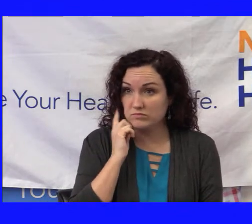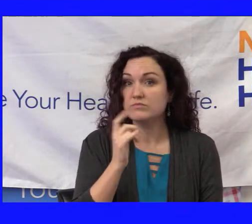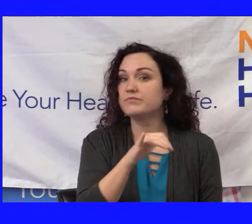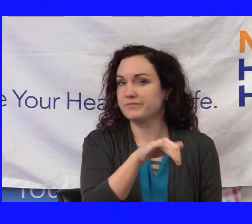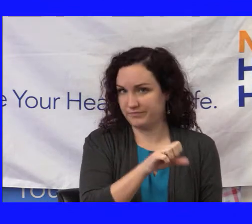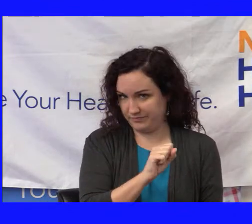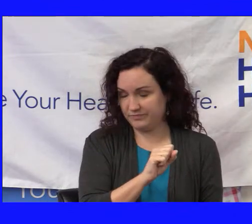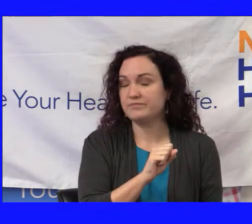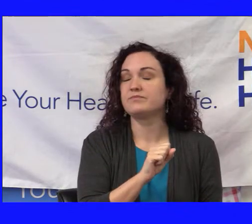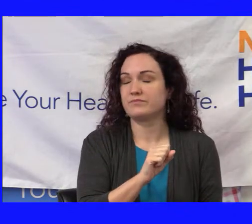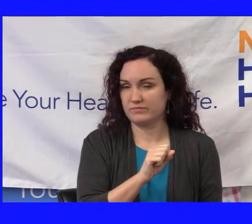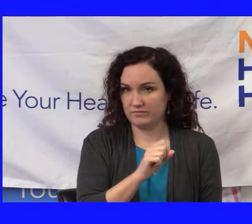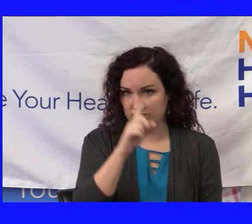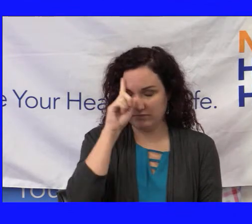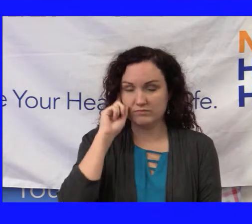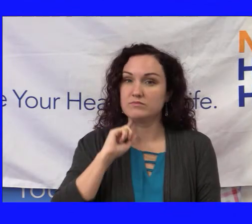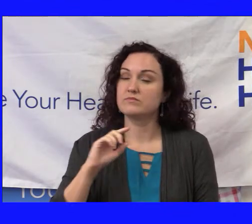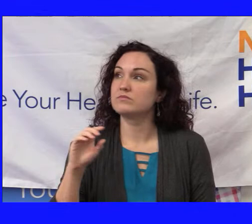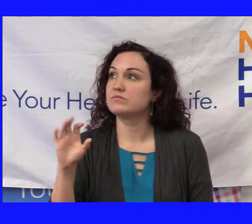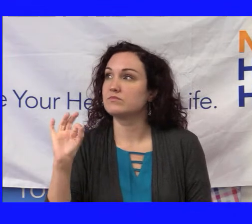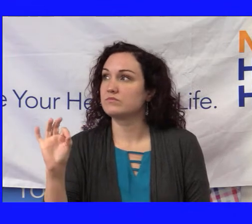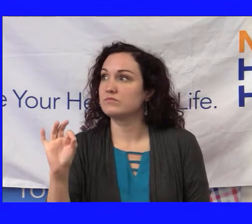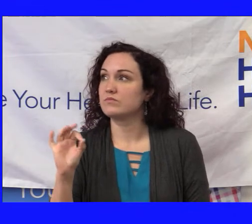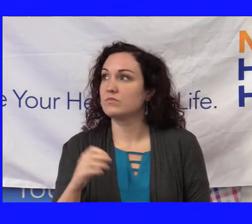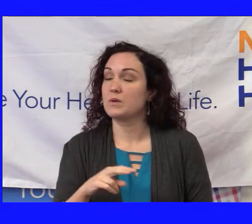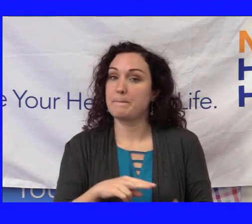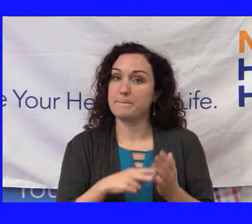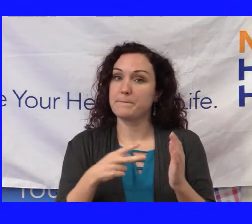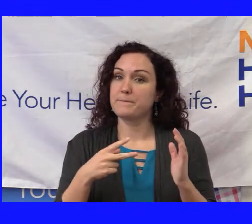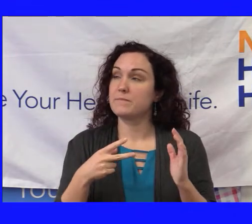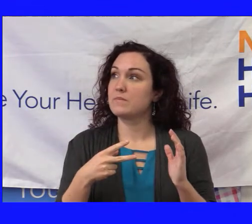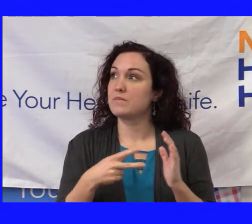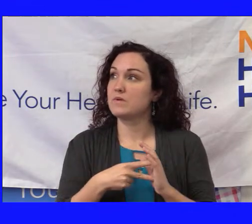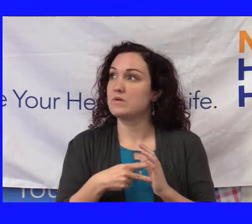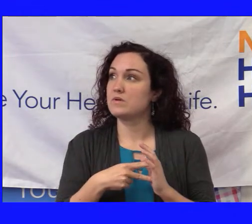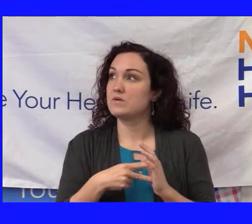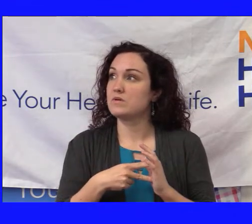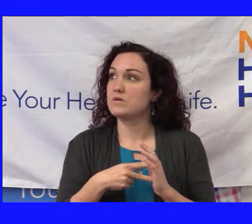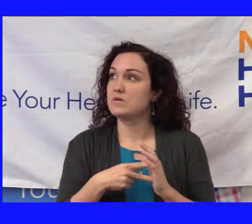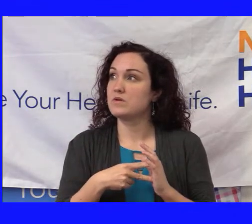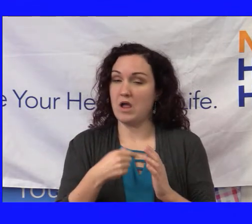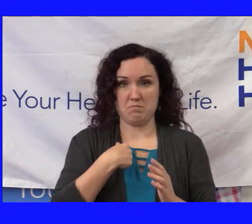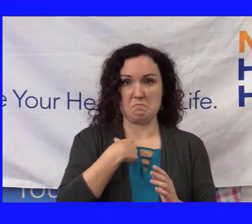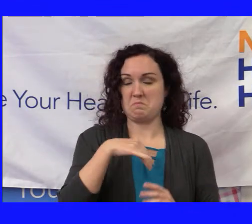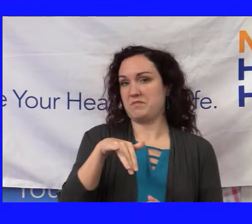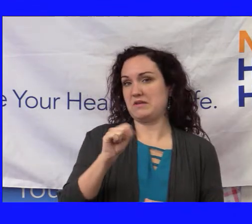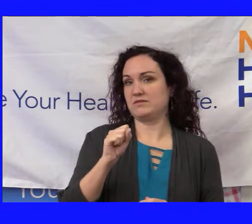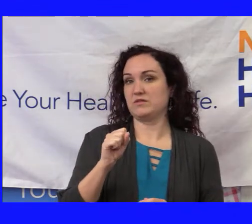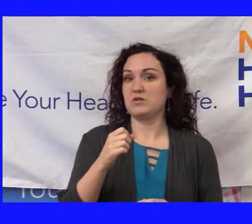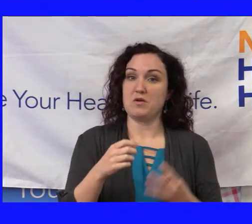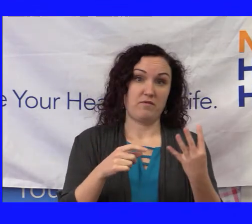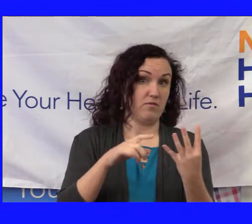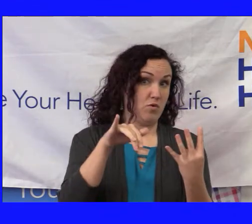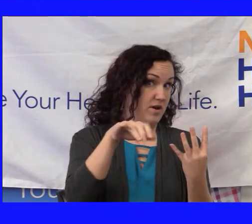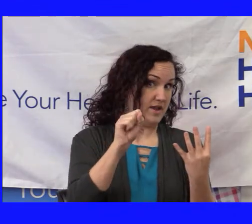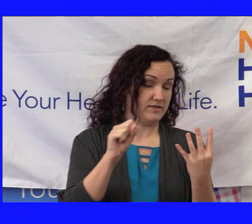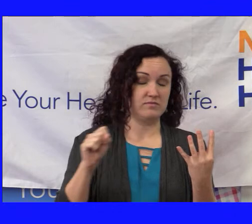Yes. Okay, super. So then I have, I'm a yes as well. So I have it 4 yes.